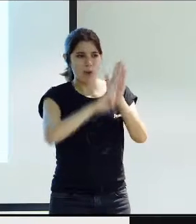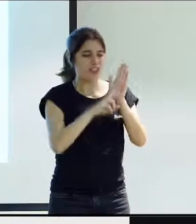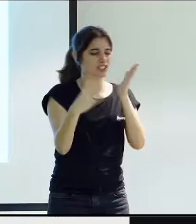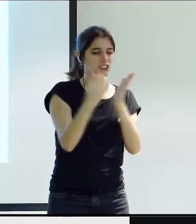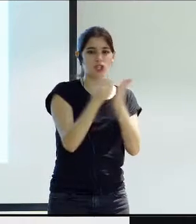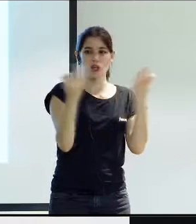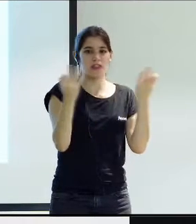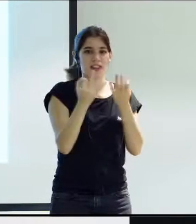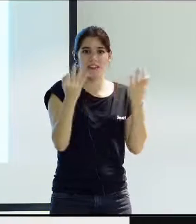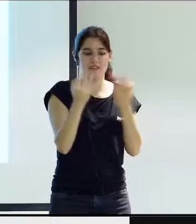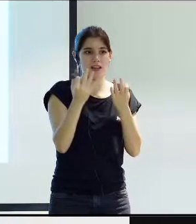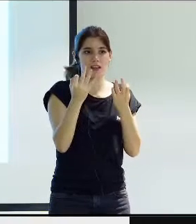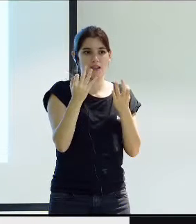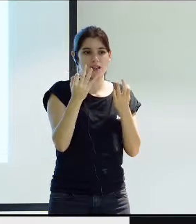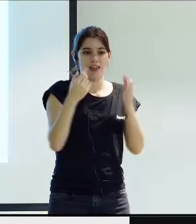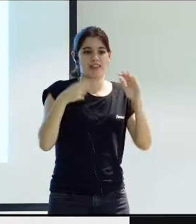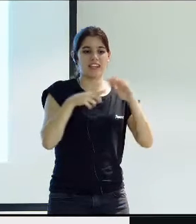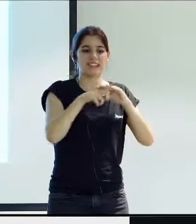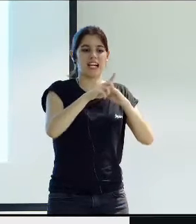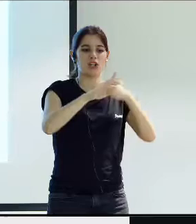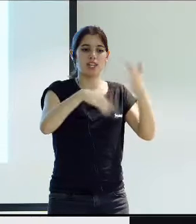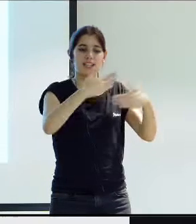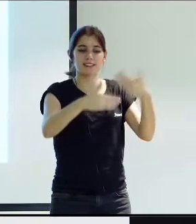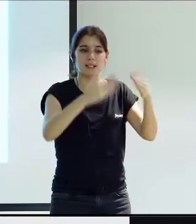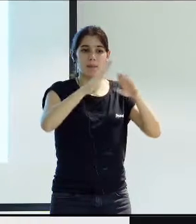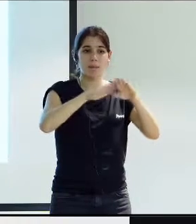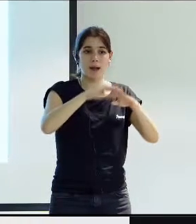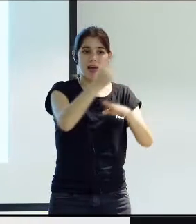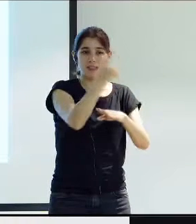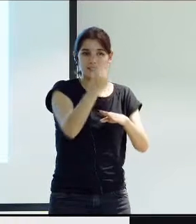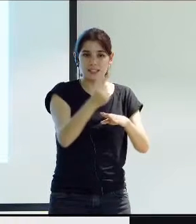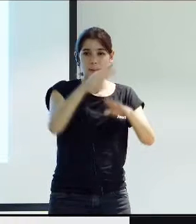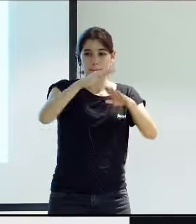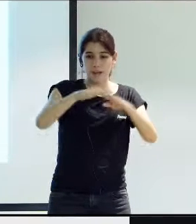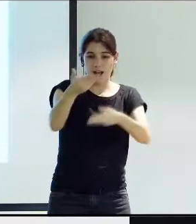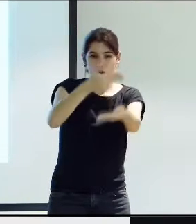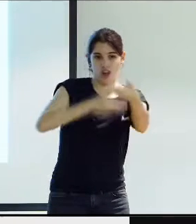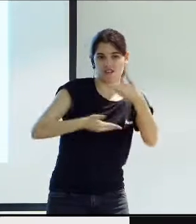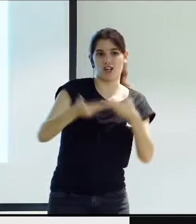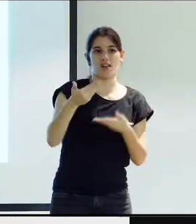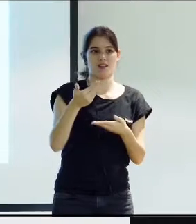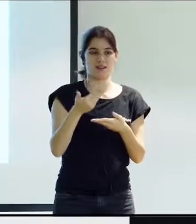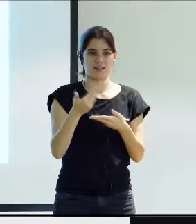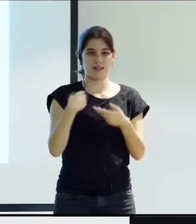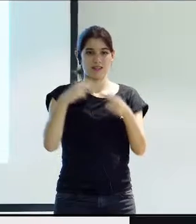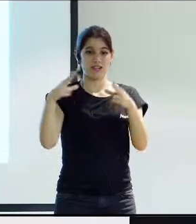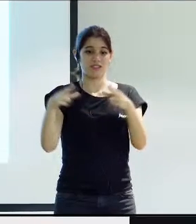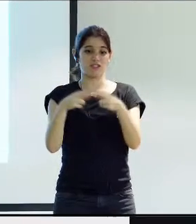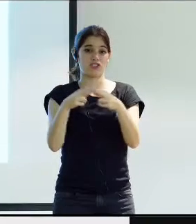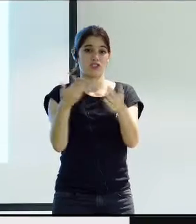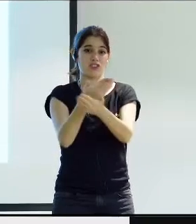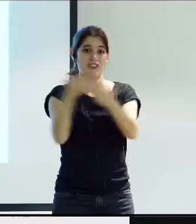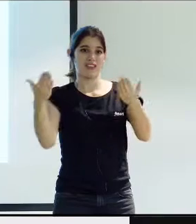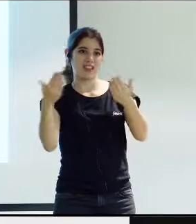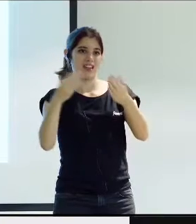and designed in meaningful collaboration with organizations of persons with